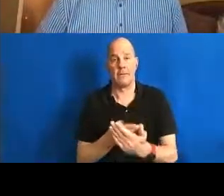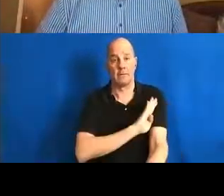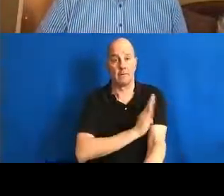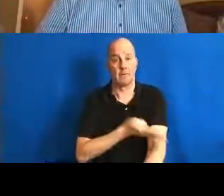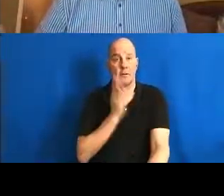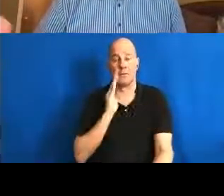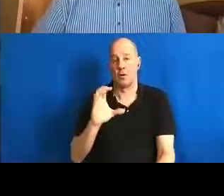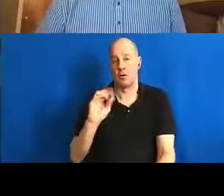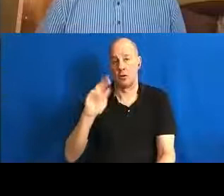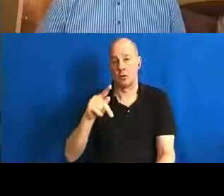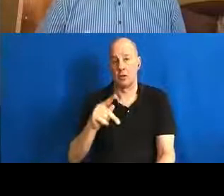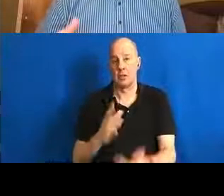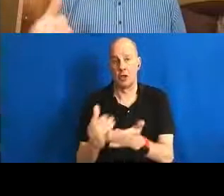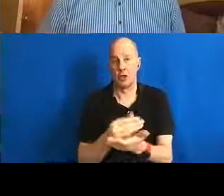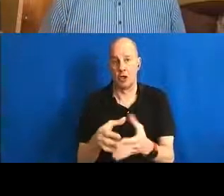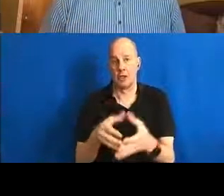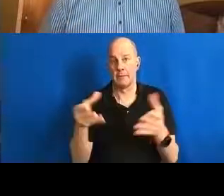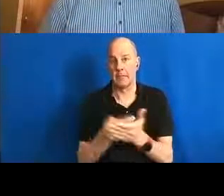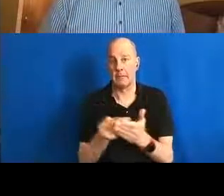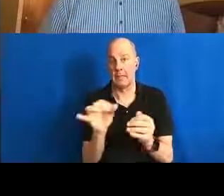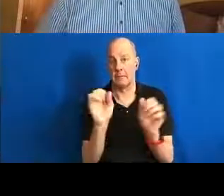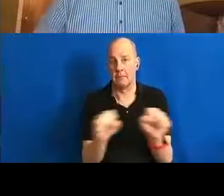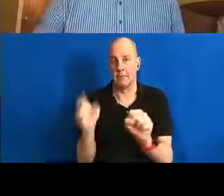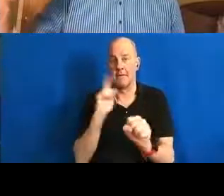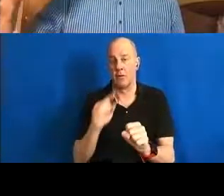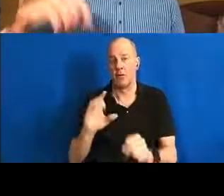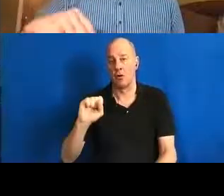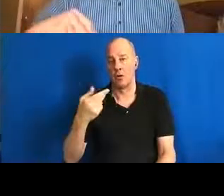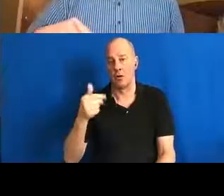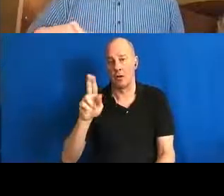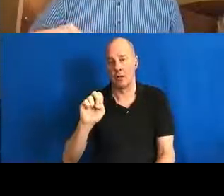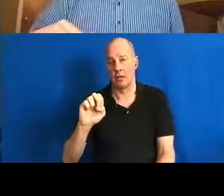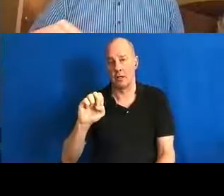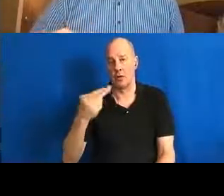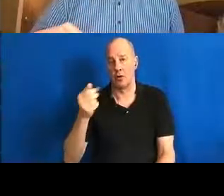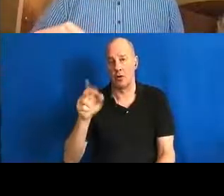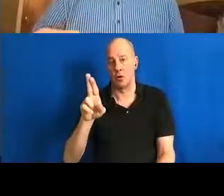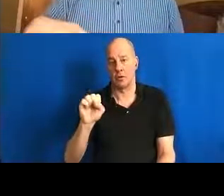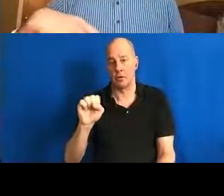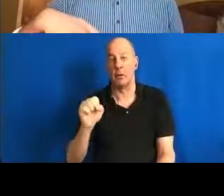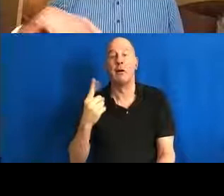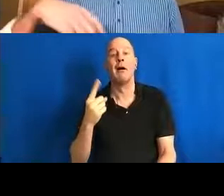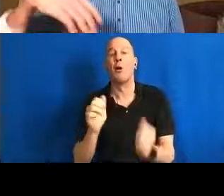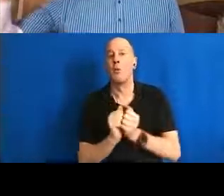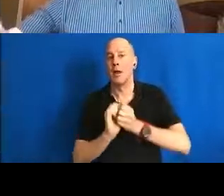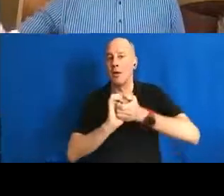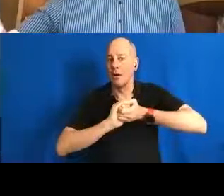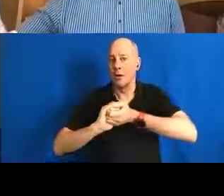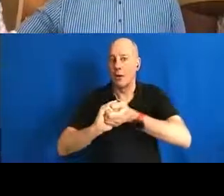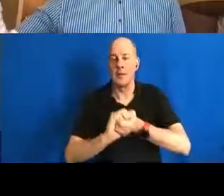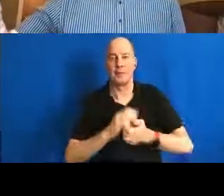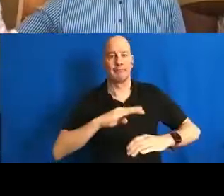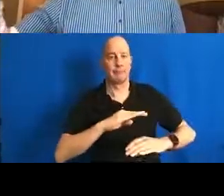money for shareholders, that in a cooperative, it's actually to meet members' needs. And so instead of